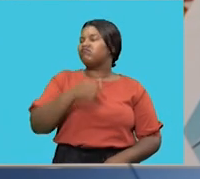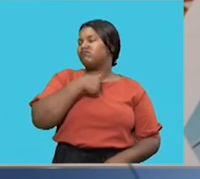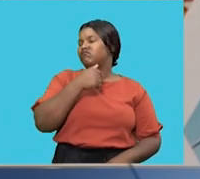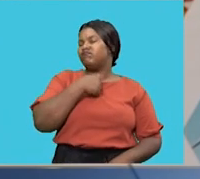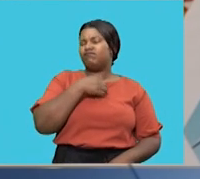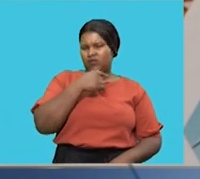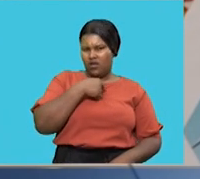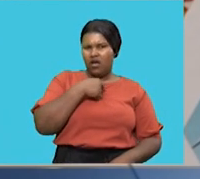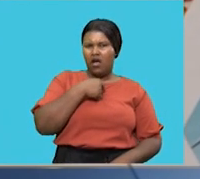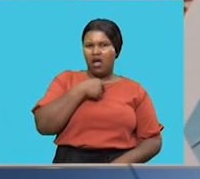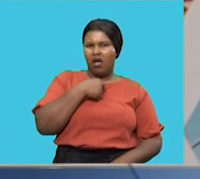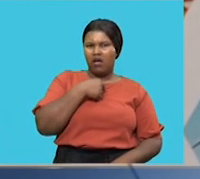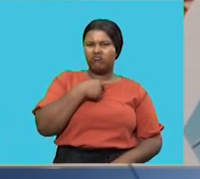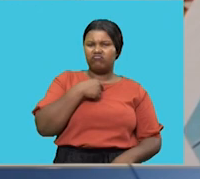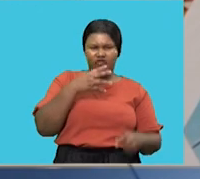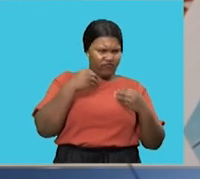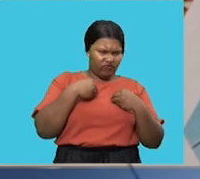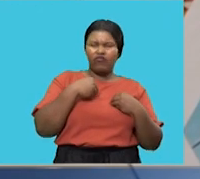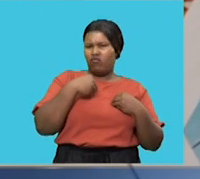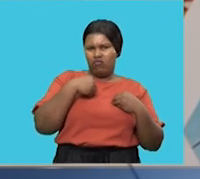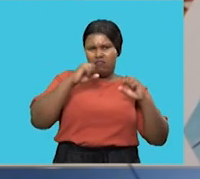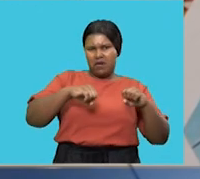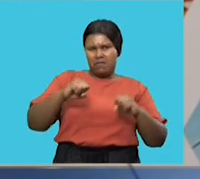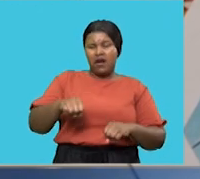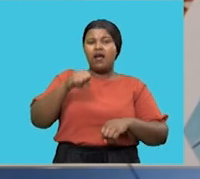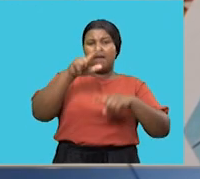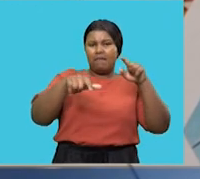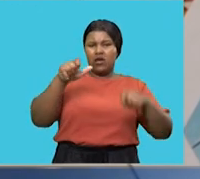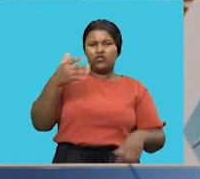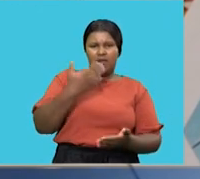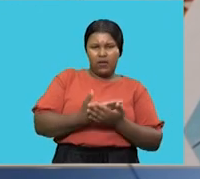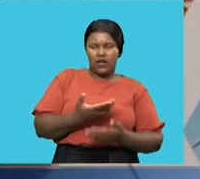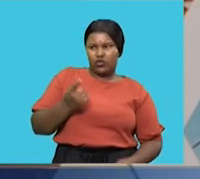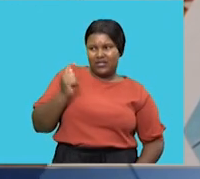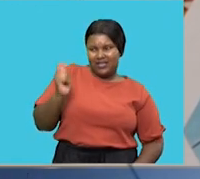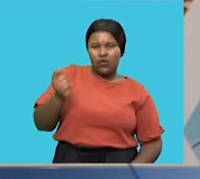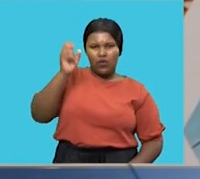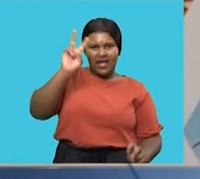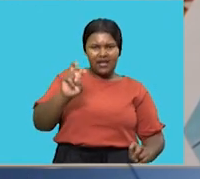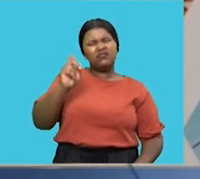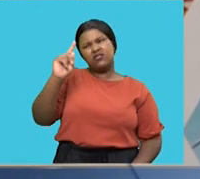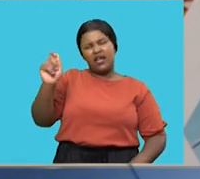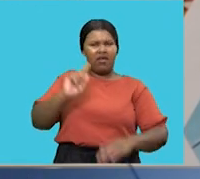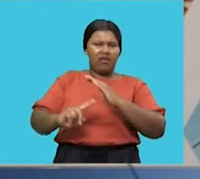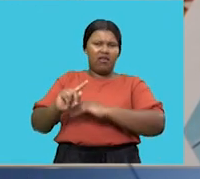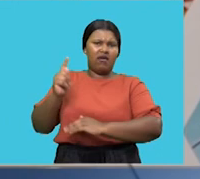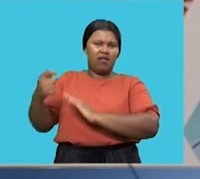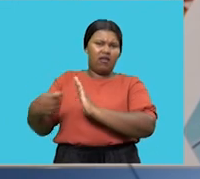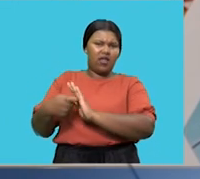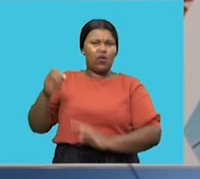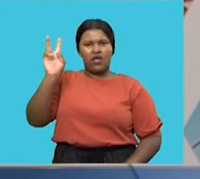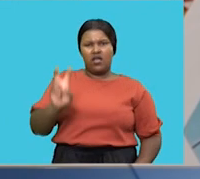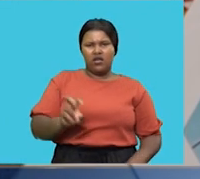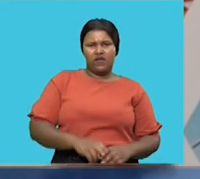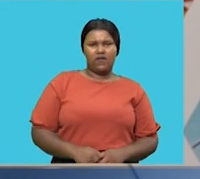that can afford to pay must buy electricity from authorized resellers. Those that can't